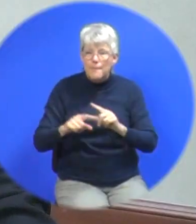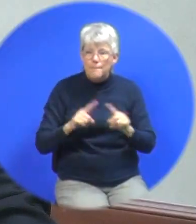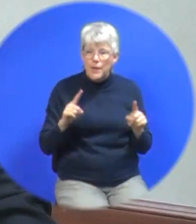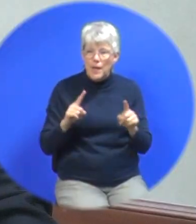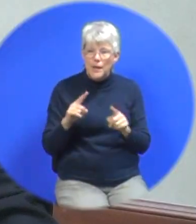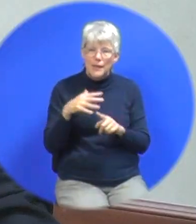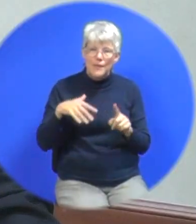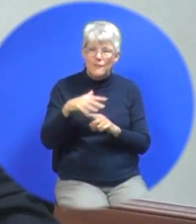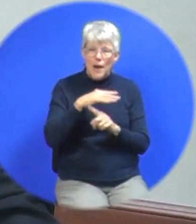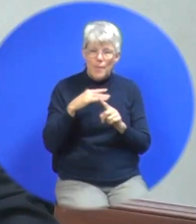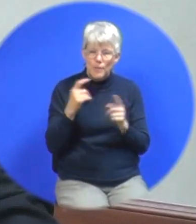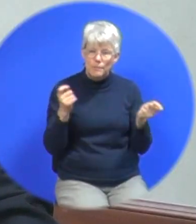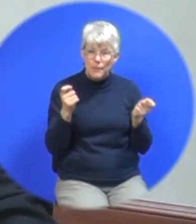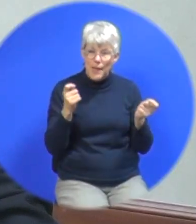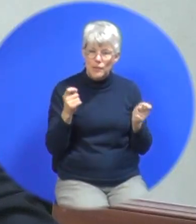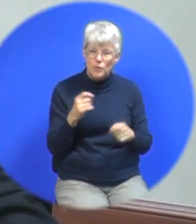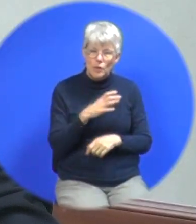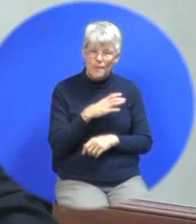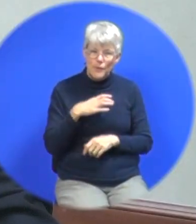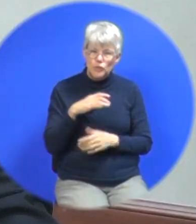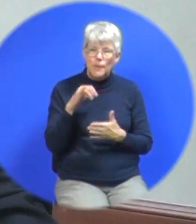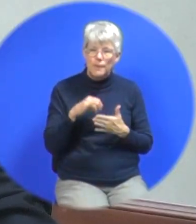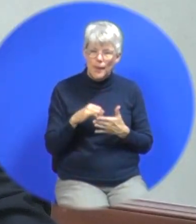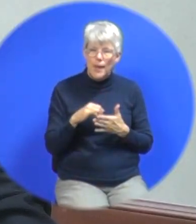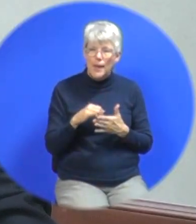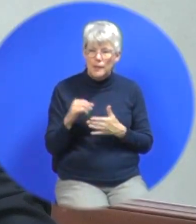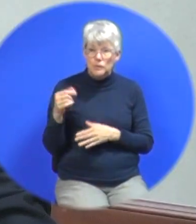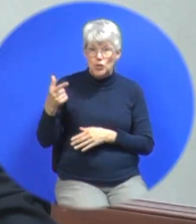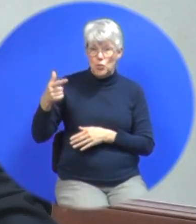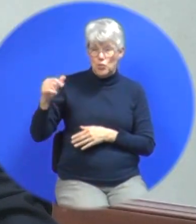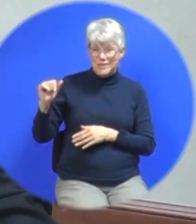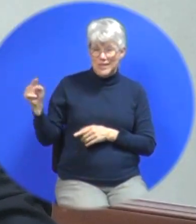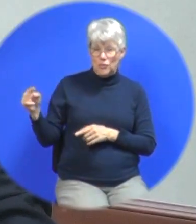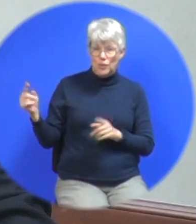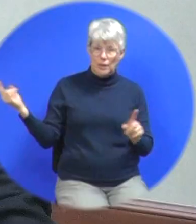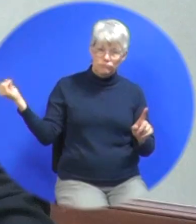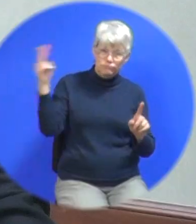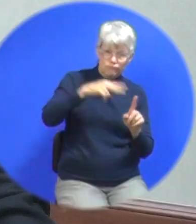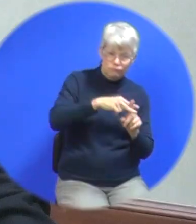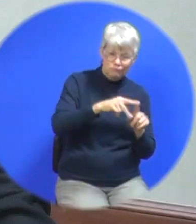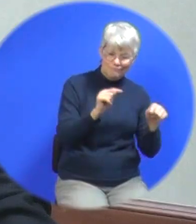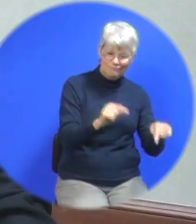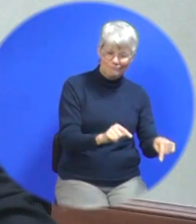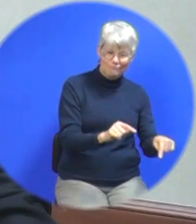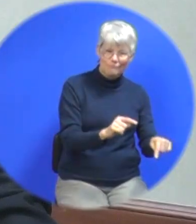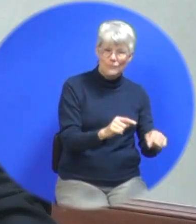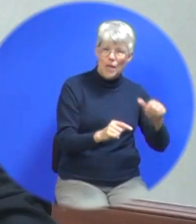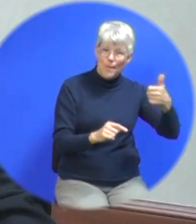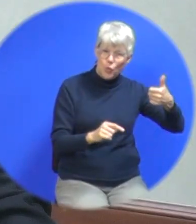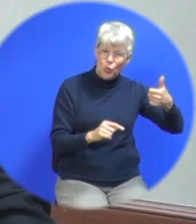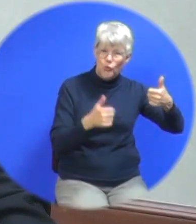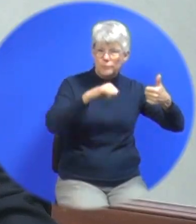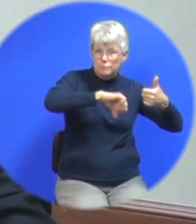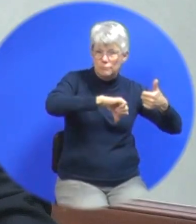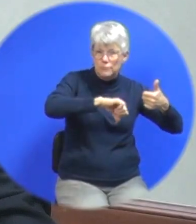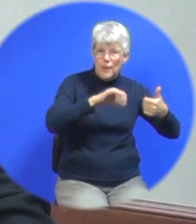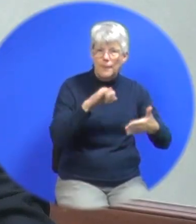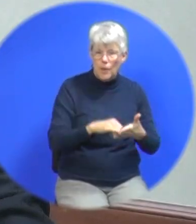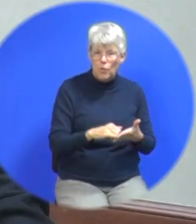Management Commission is the entity that the General Assembly has designated as the one that approves or disapproves these